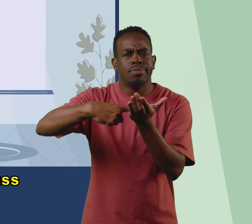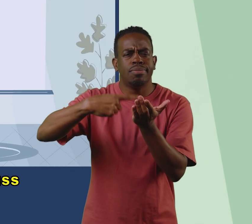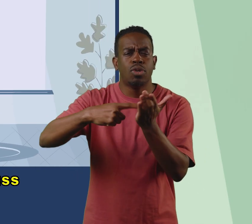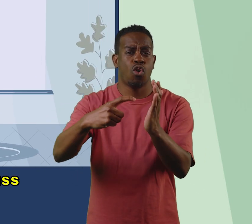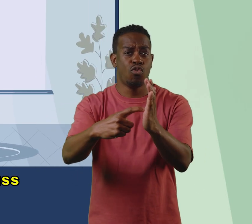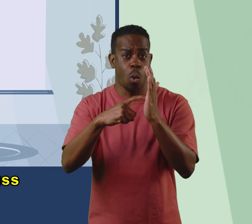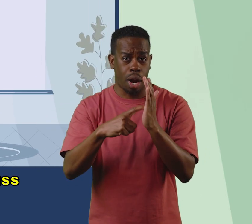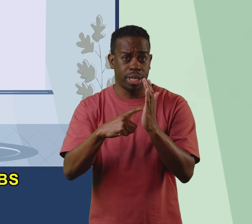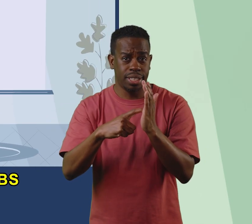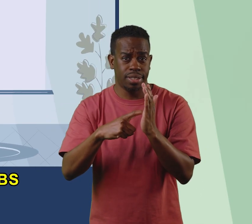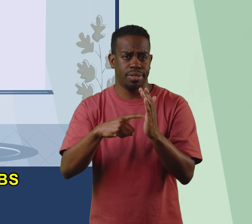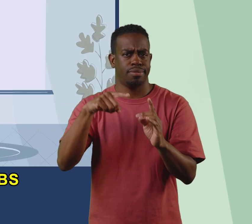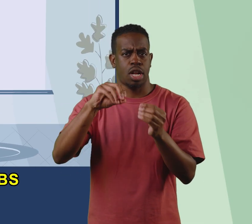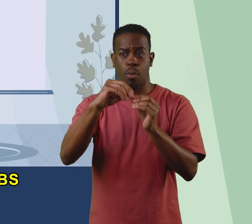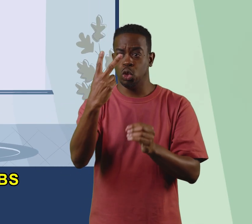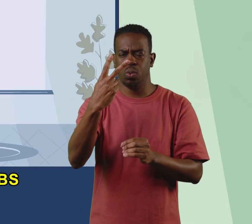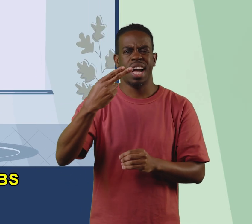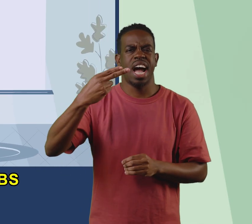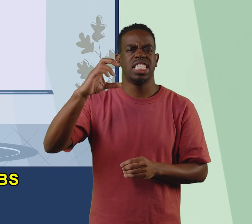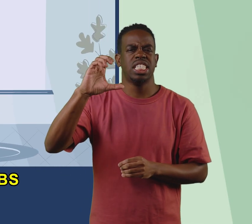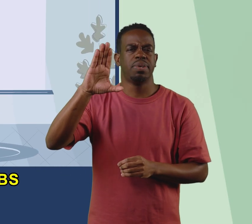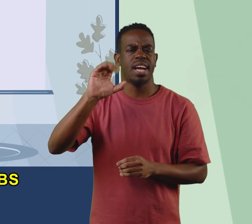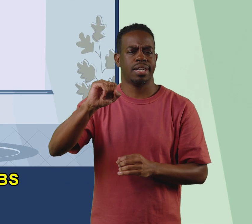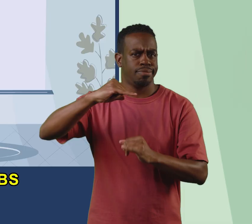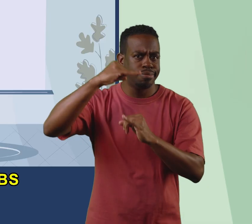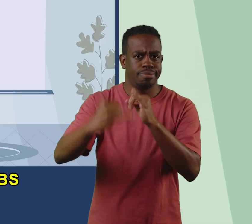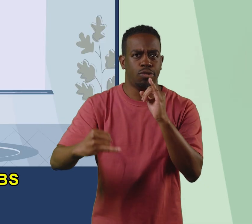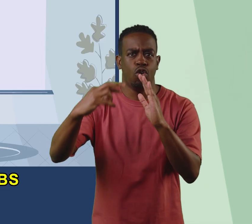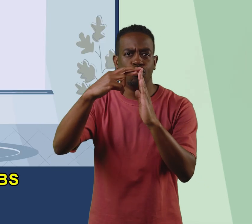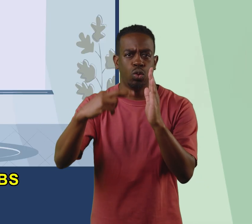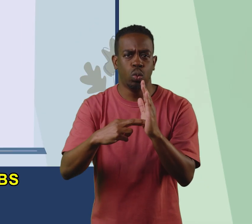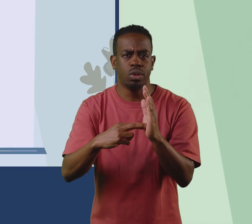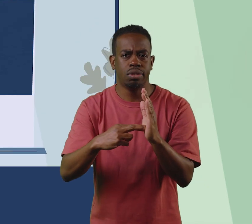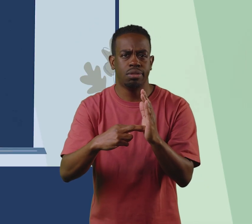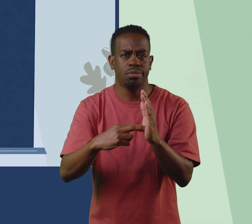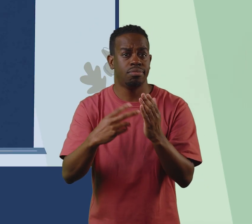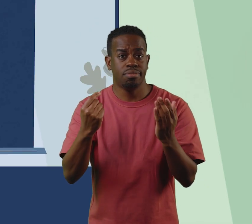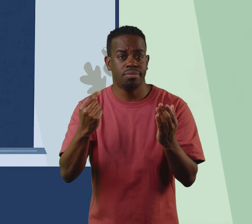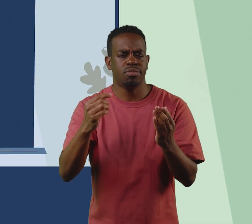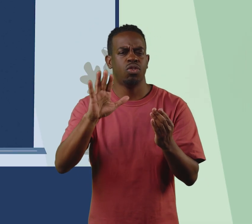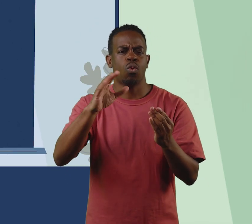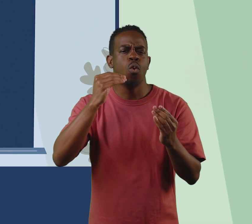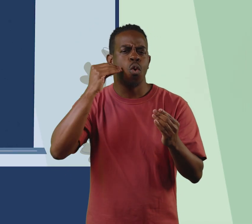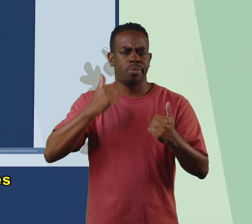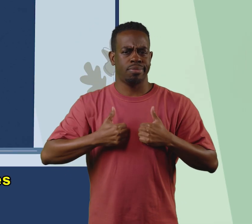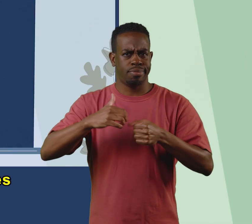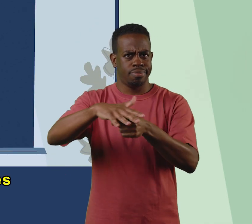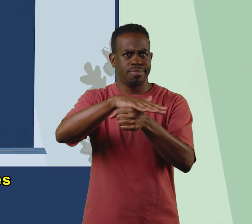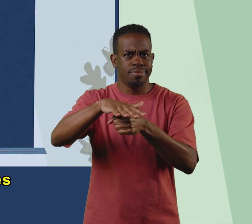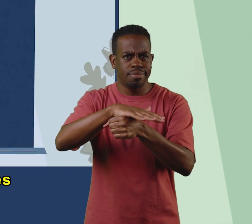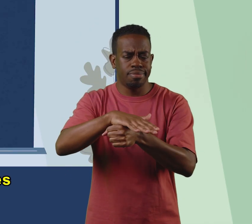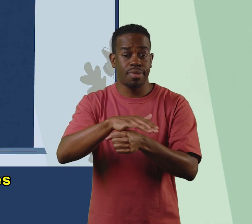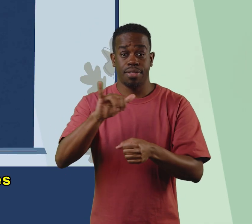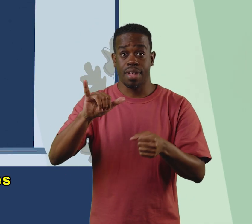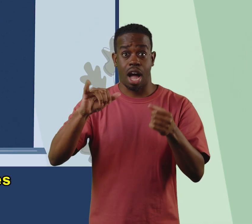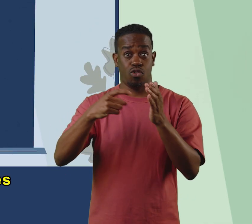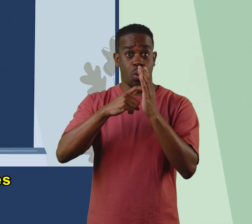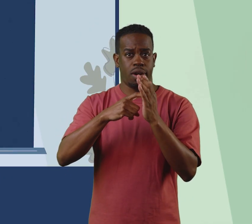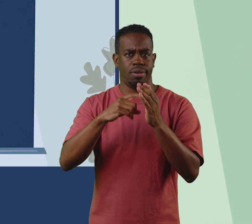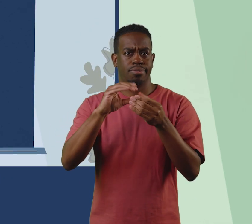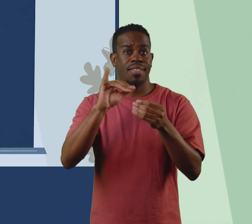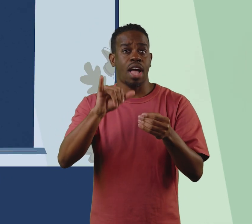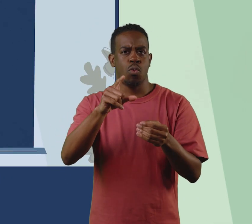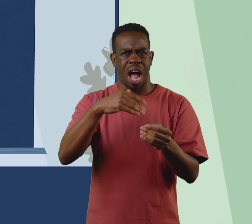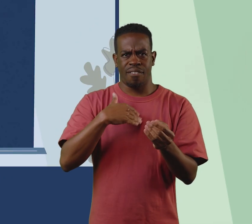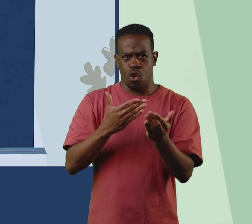like to discuss requirement number 2 of the HCBS Final Rule, choice of setting. The requirement states that you